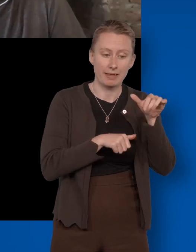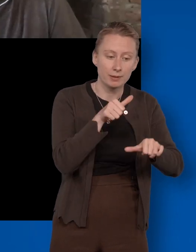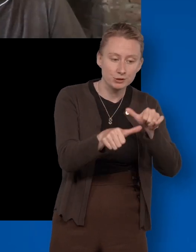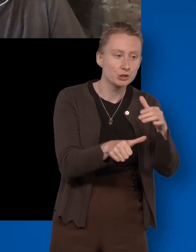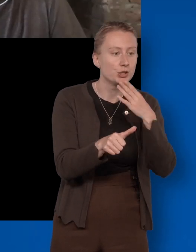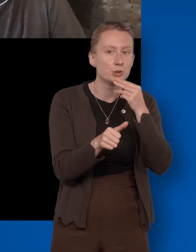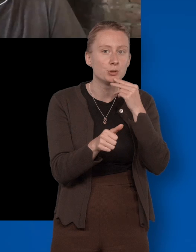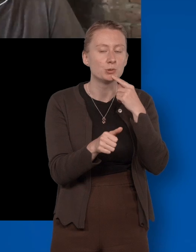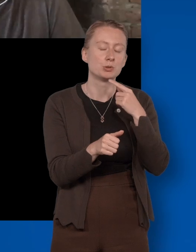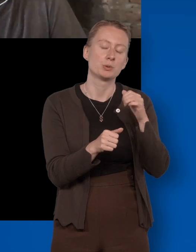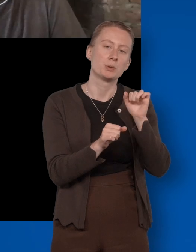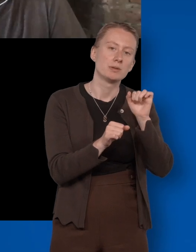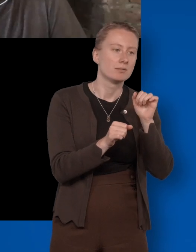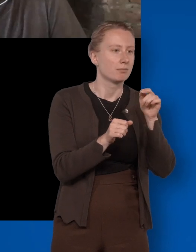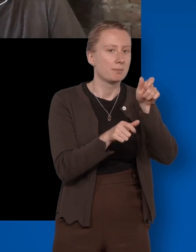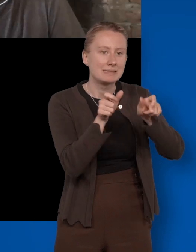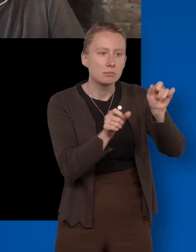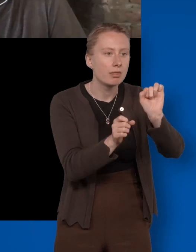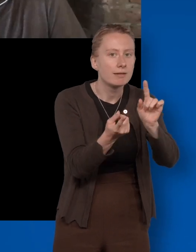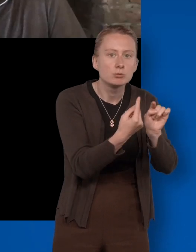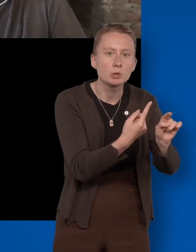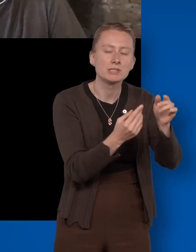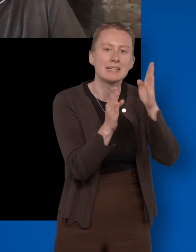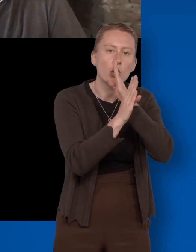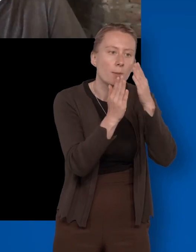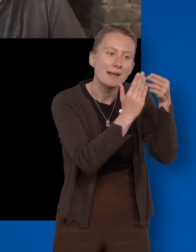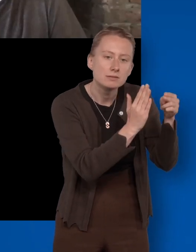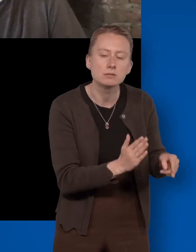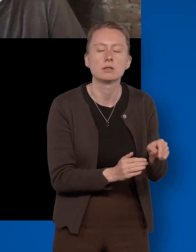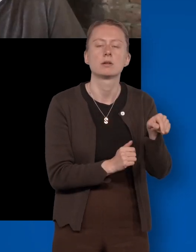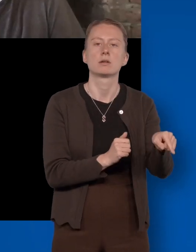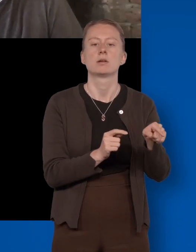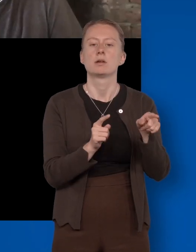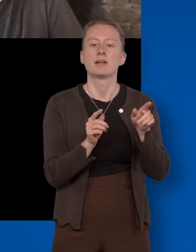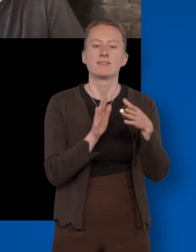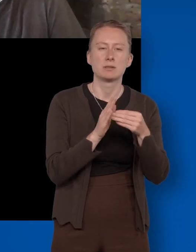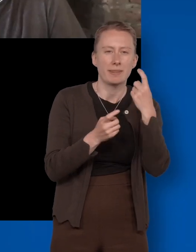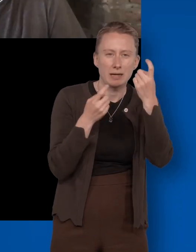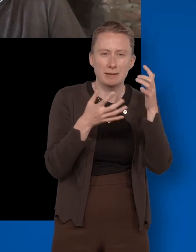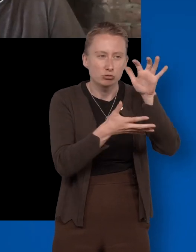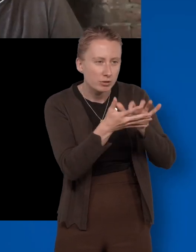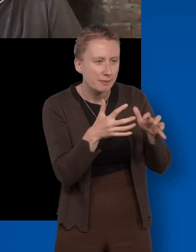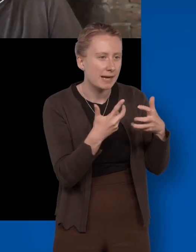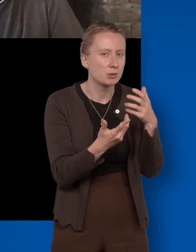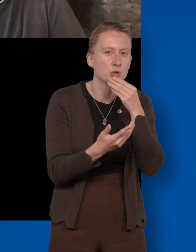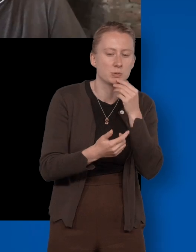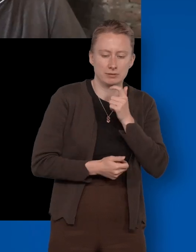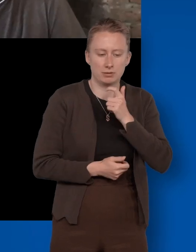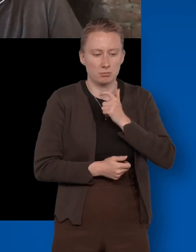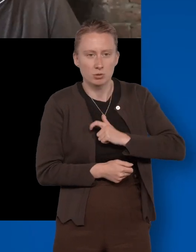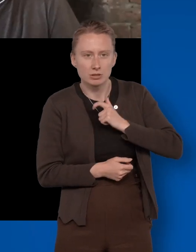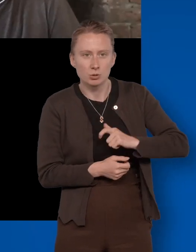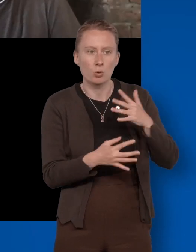been used to anonymize participants' responses? I'm particularly curious about how Scribe handles personal or